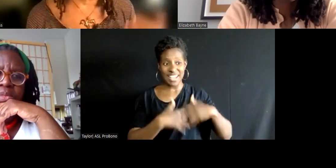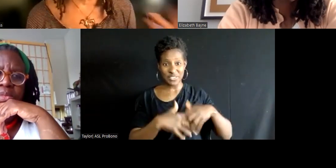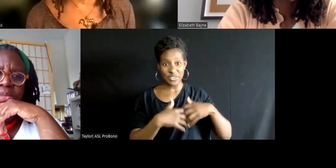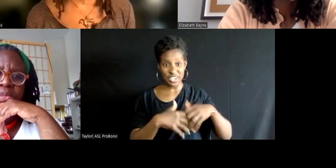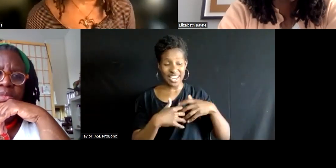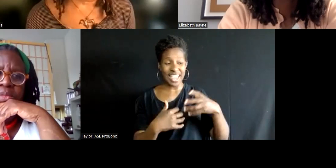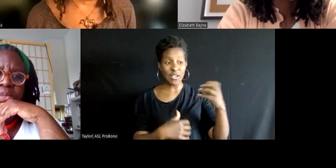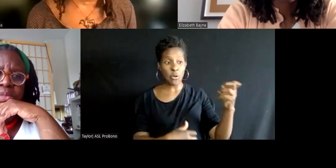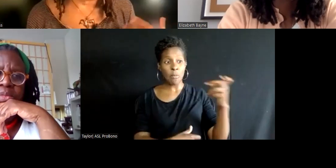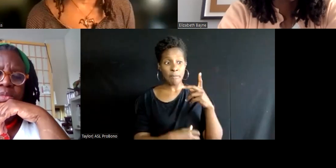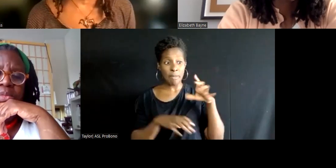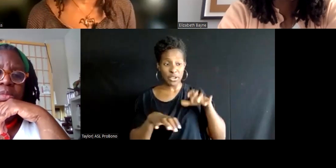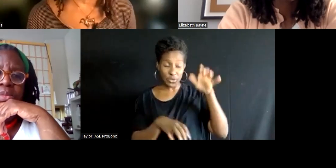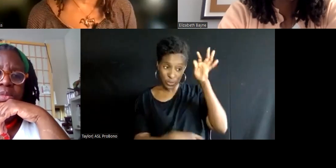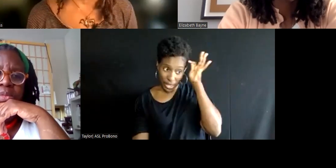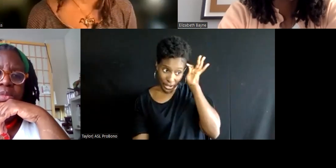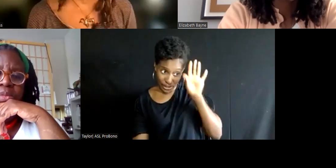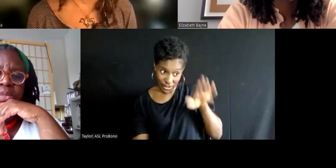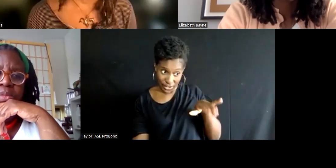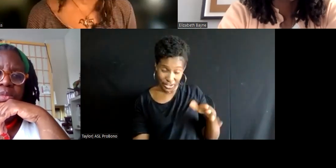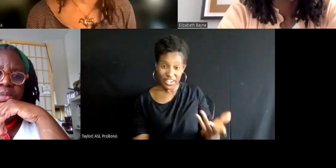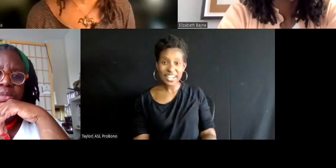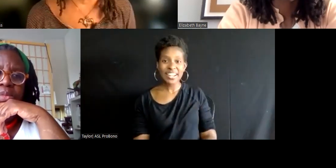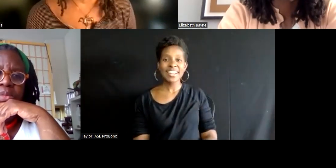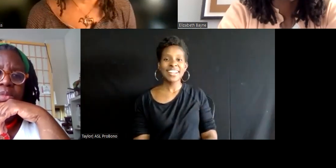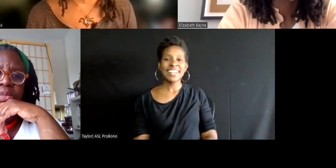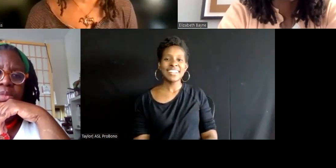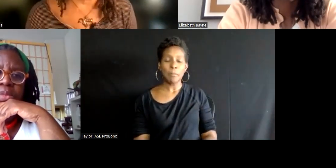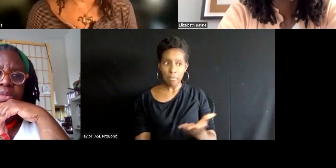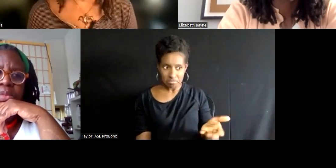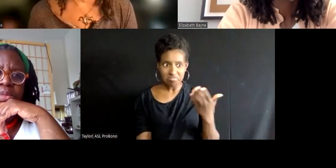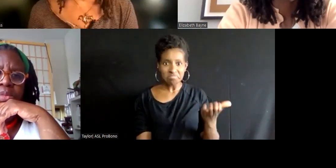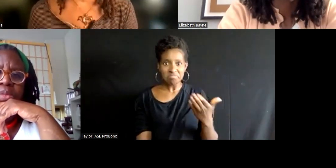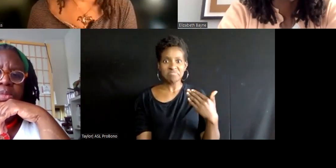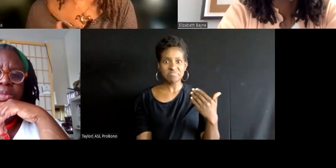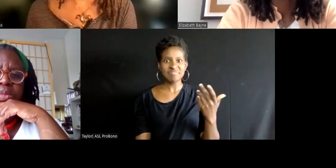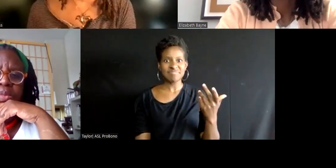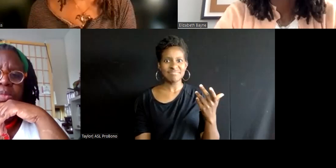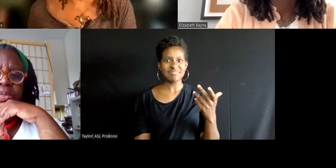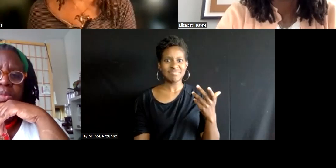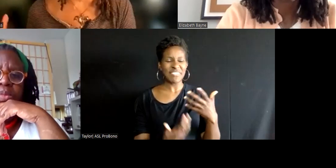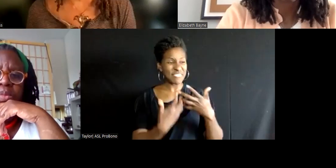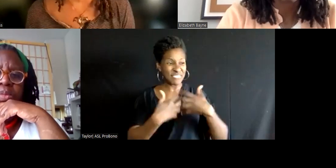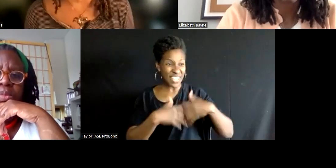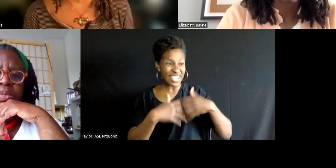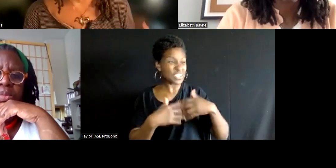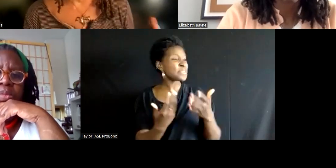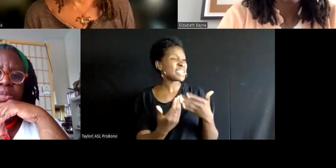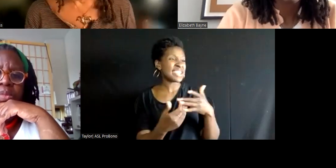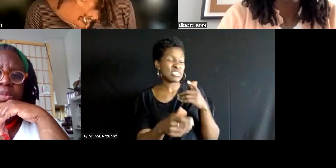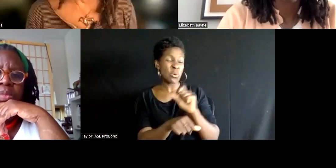degree? Because she wanted to do hair. You know, and I'm like, you know, you need to like get off of the factory was like easy work,